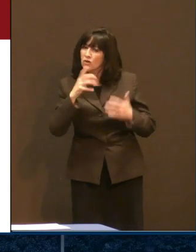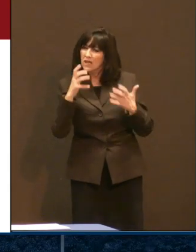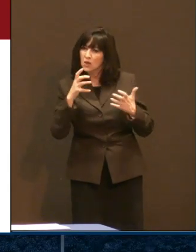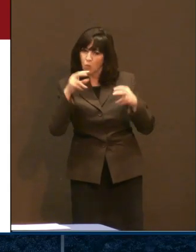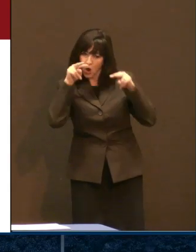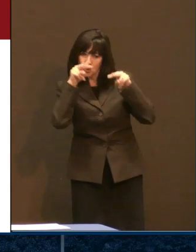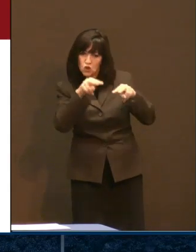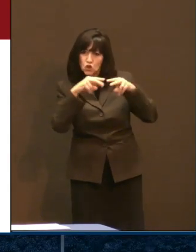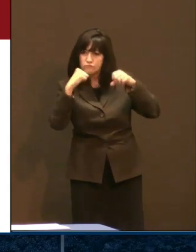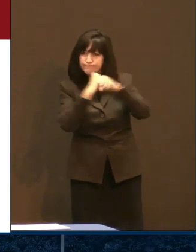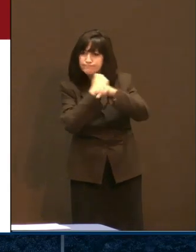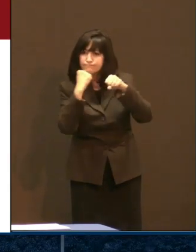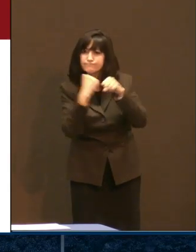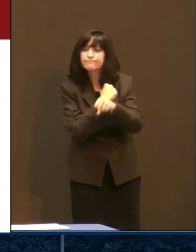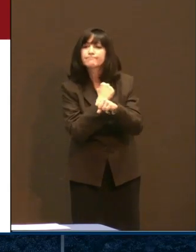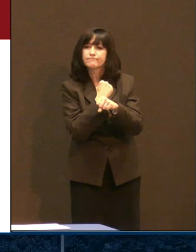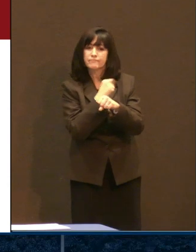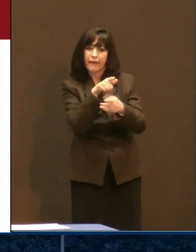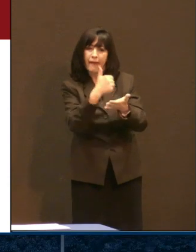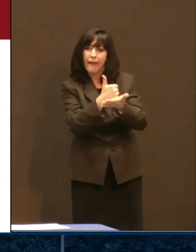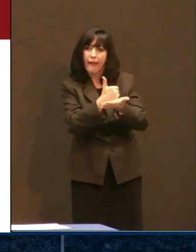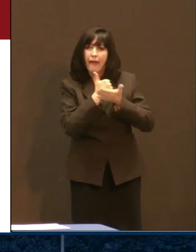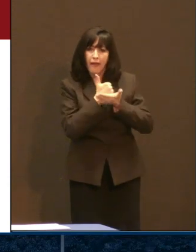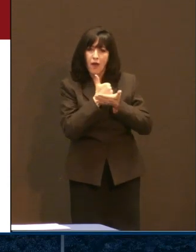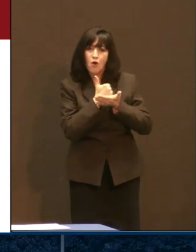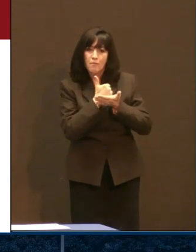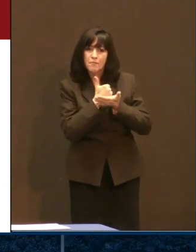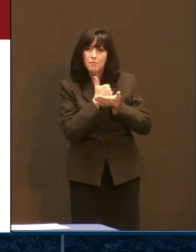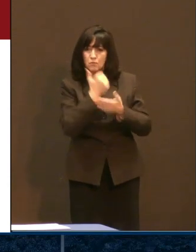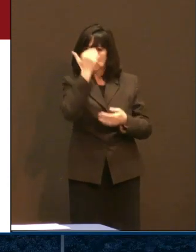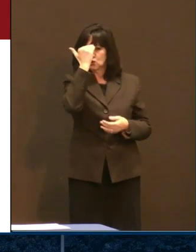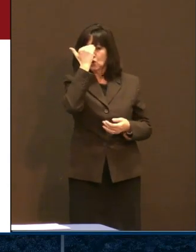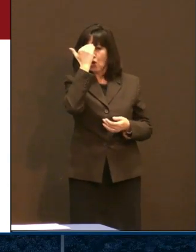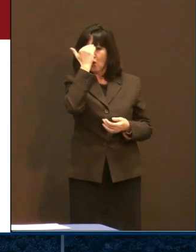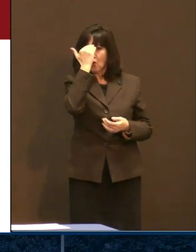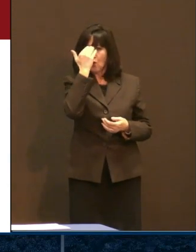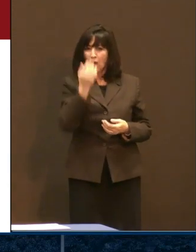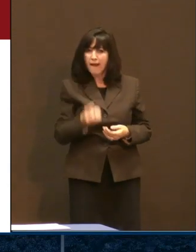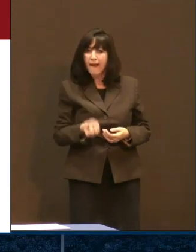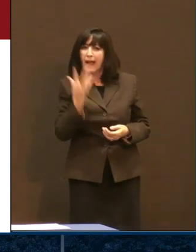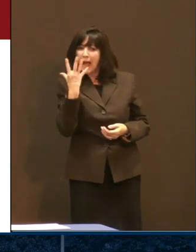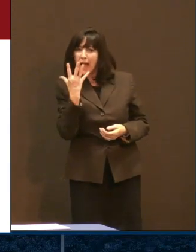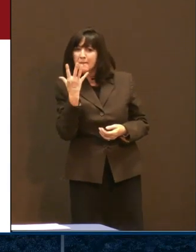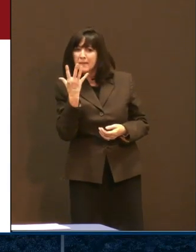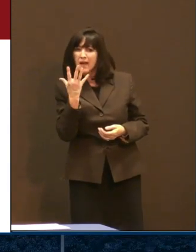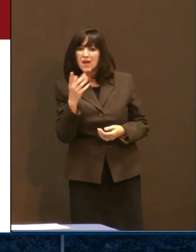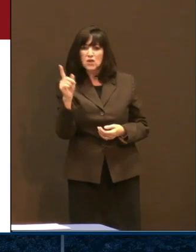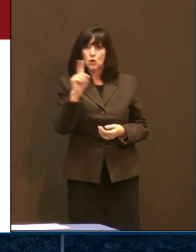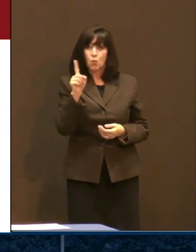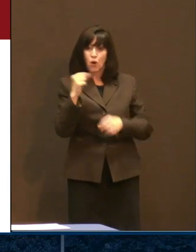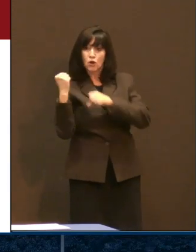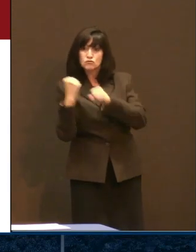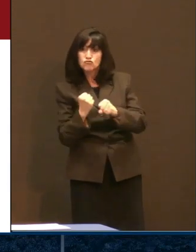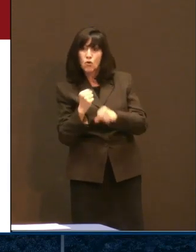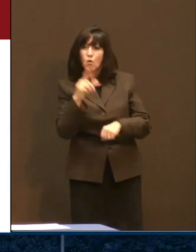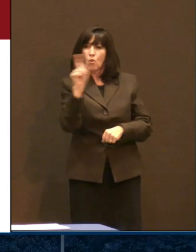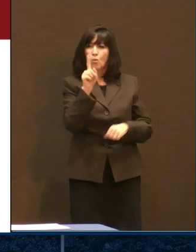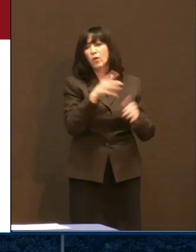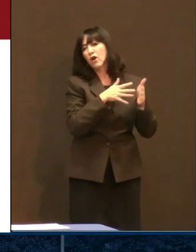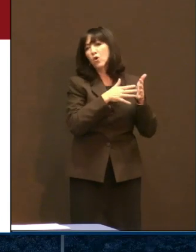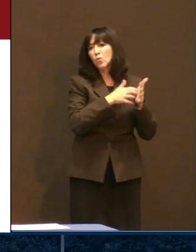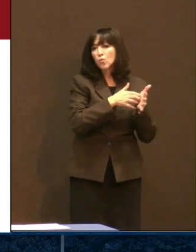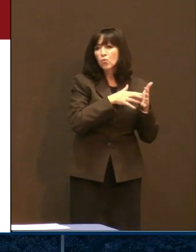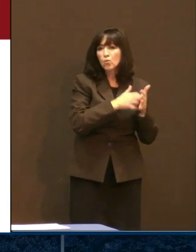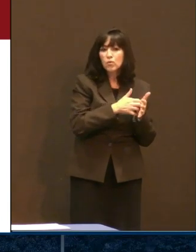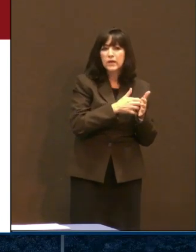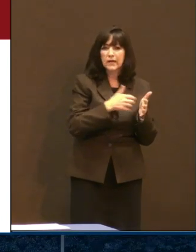data and looking to see where are we and where are we not, where do we need to expand to. And we all believe that